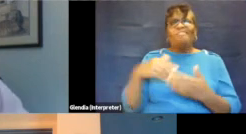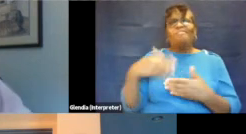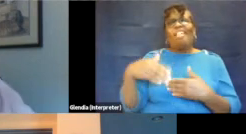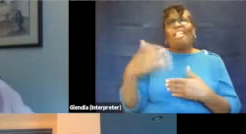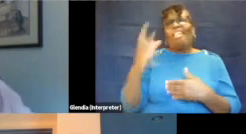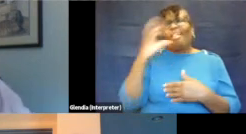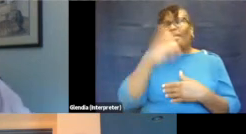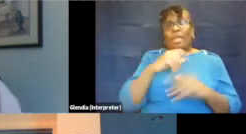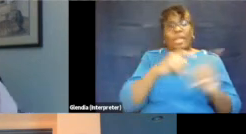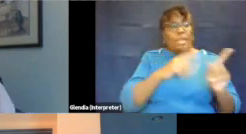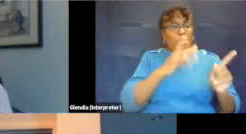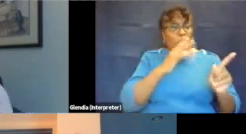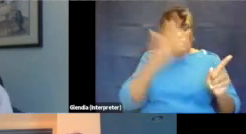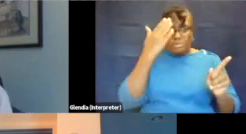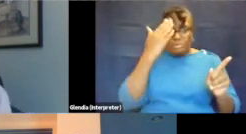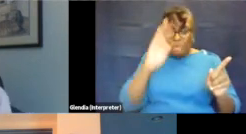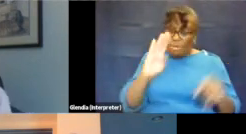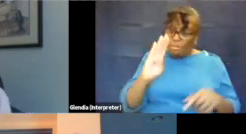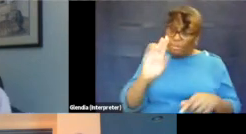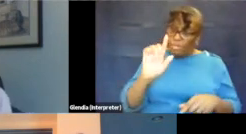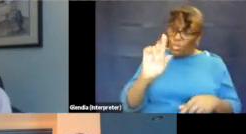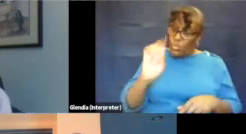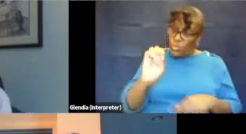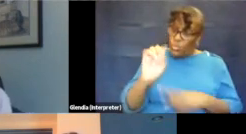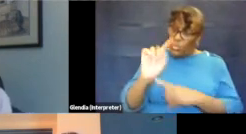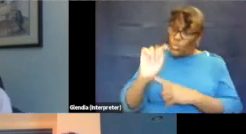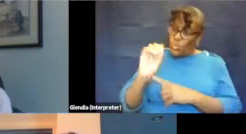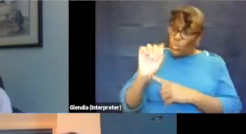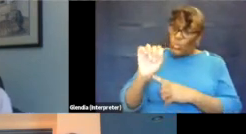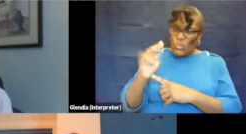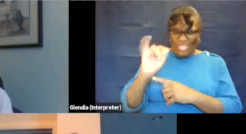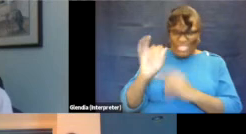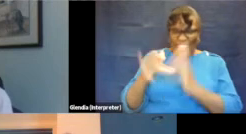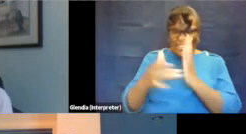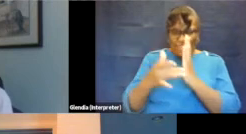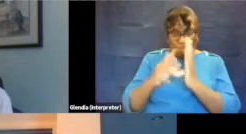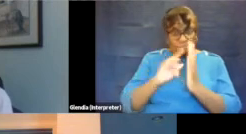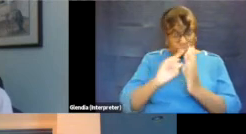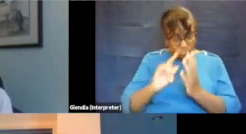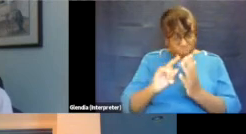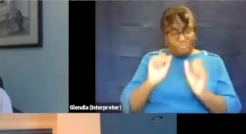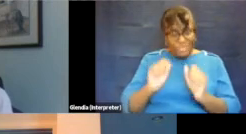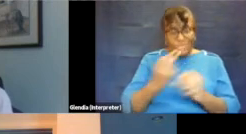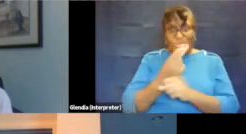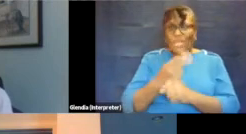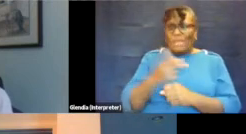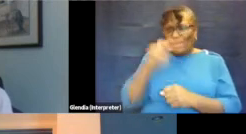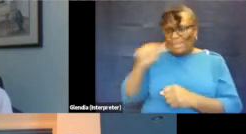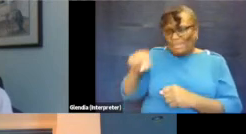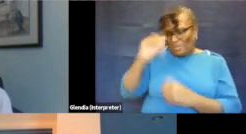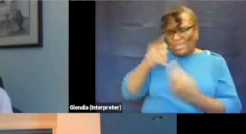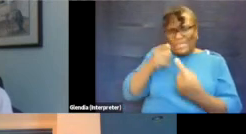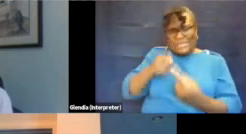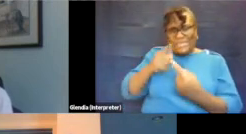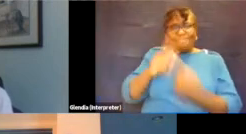Bluetooth was an option, to go and have those discussions about new technology and ways he's struggling some at home with hearing the